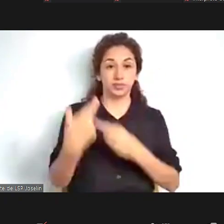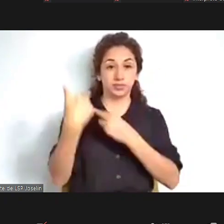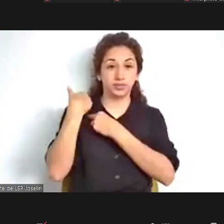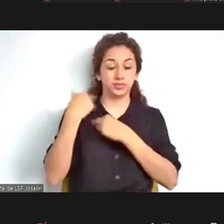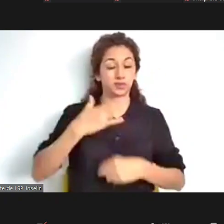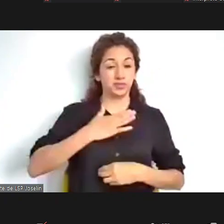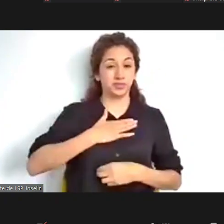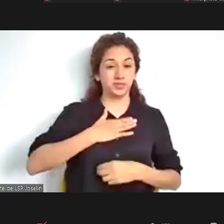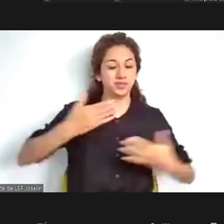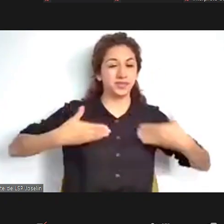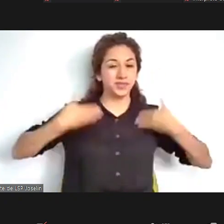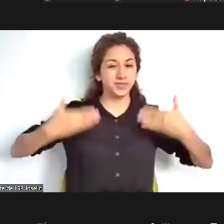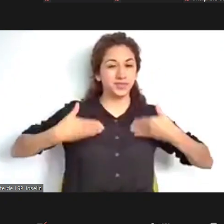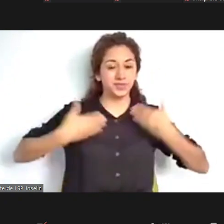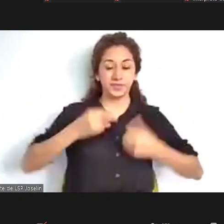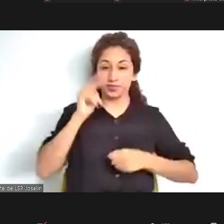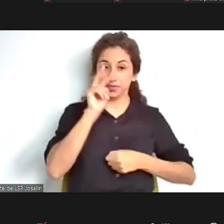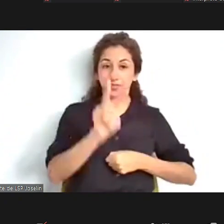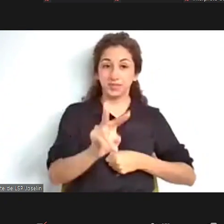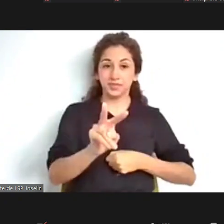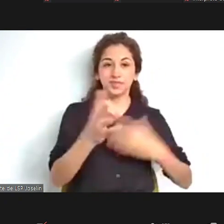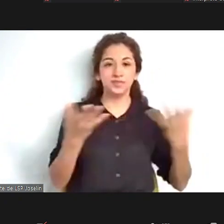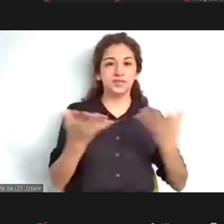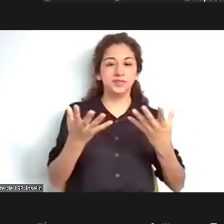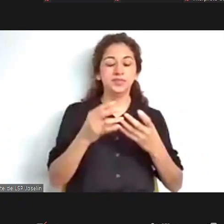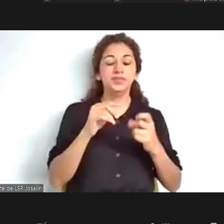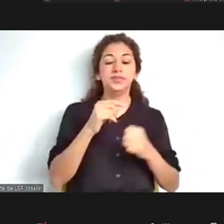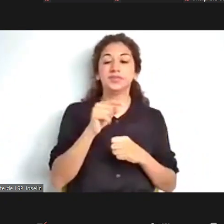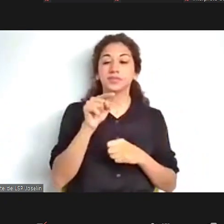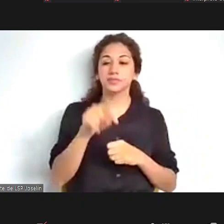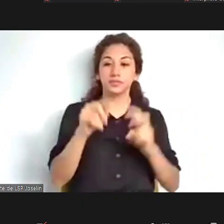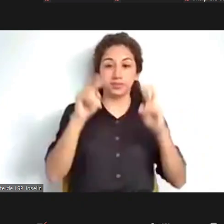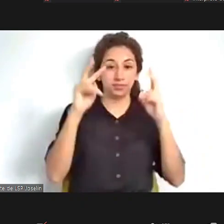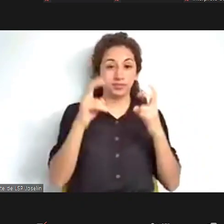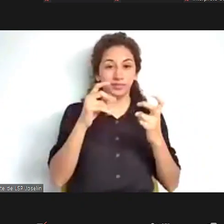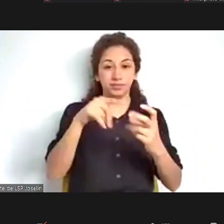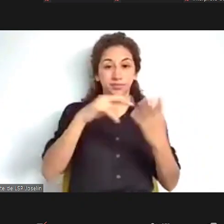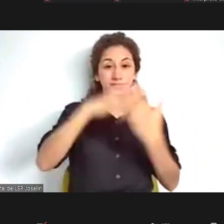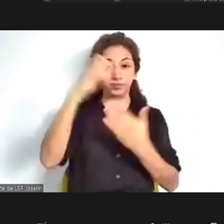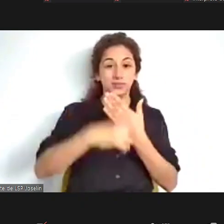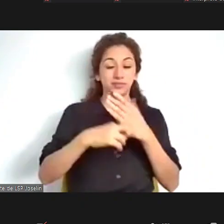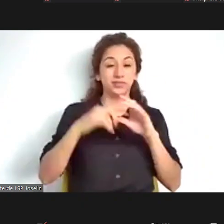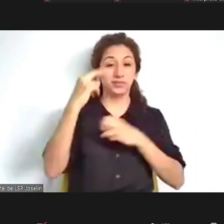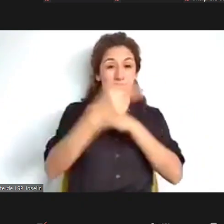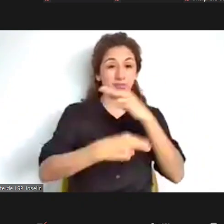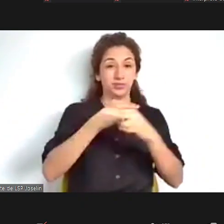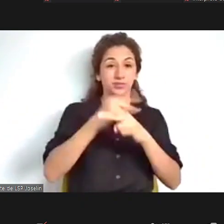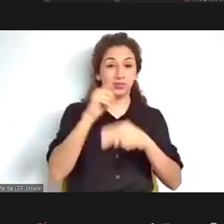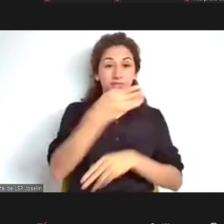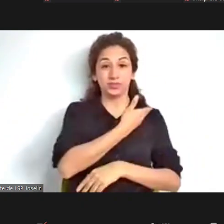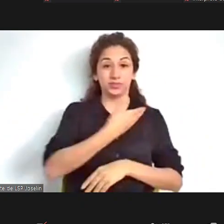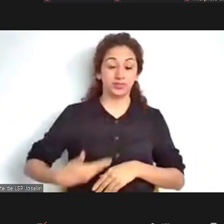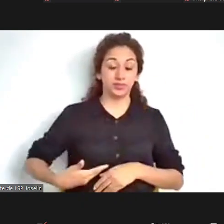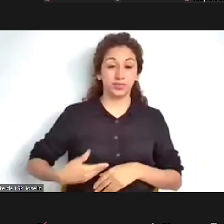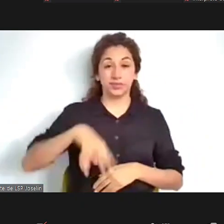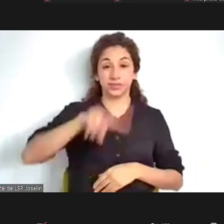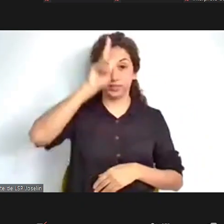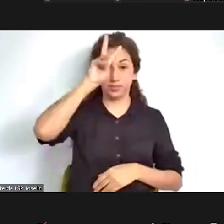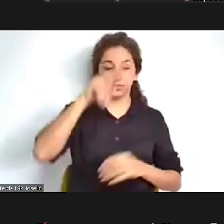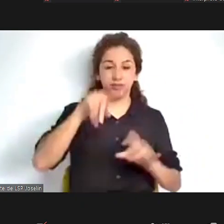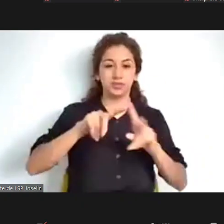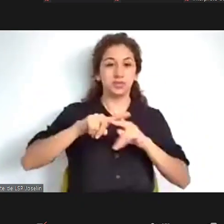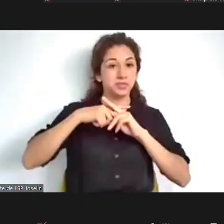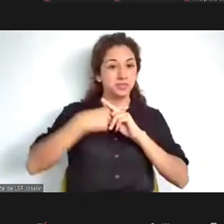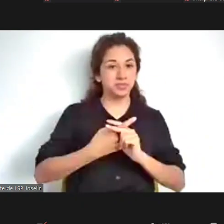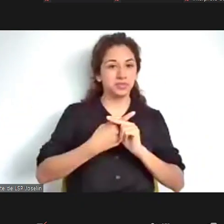of responsible business conduct and i am happy to see on that on the actions identified in the national